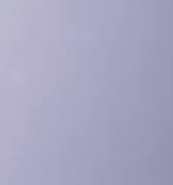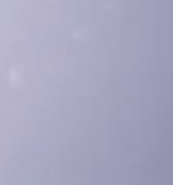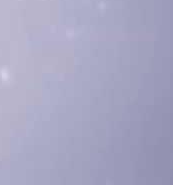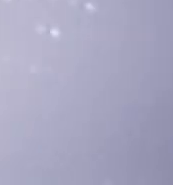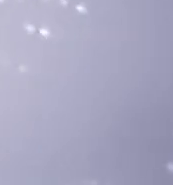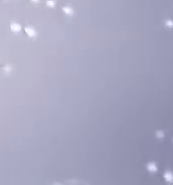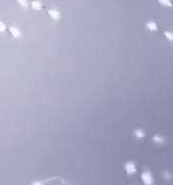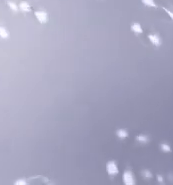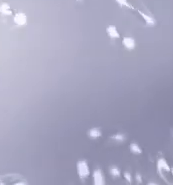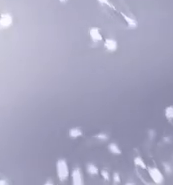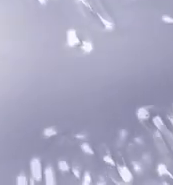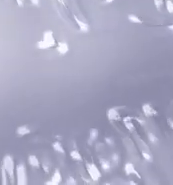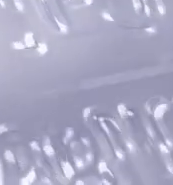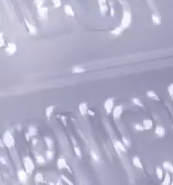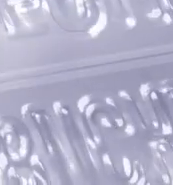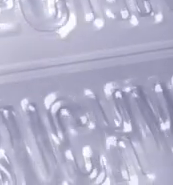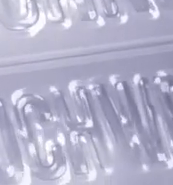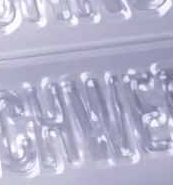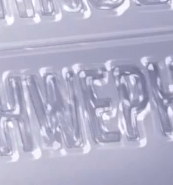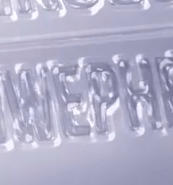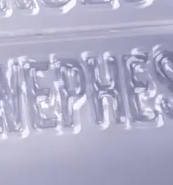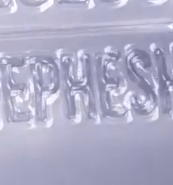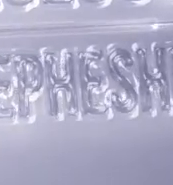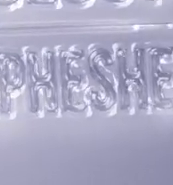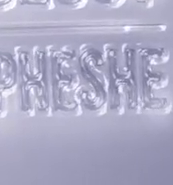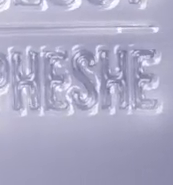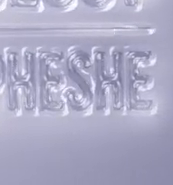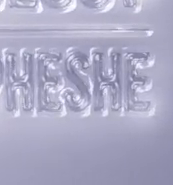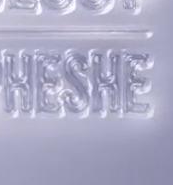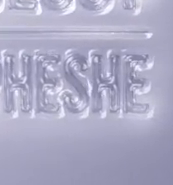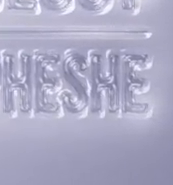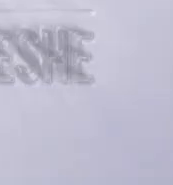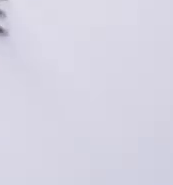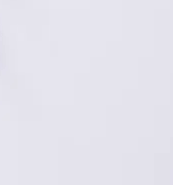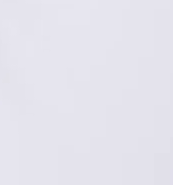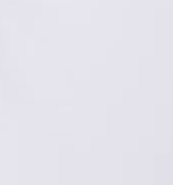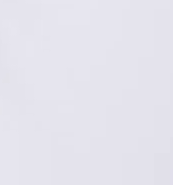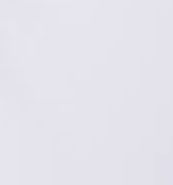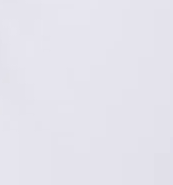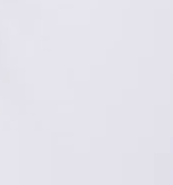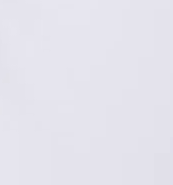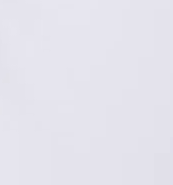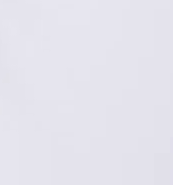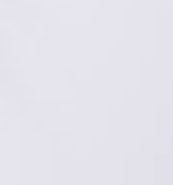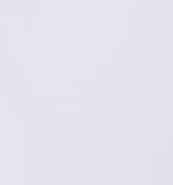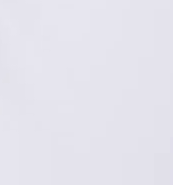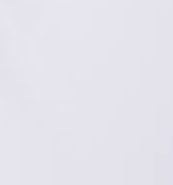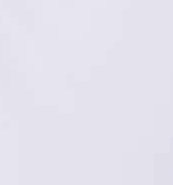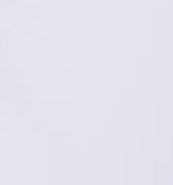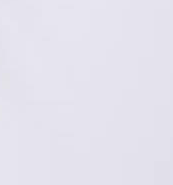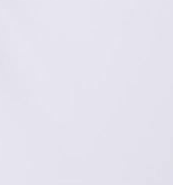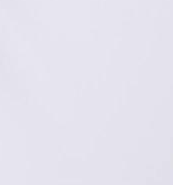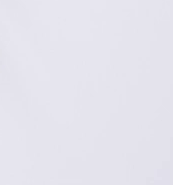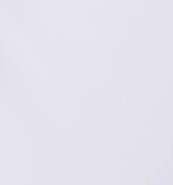of the Student Representative Council, famously known as SRC, Mr.